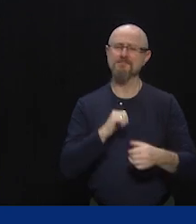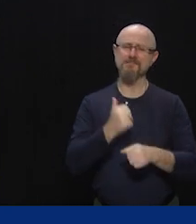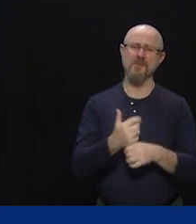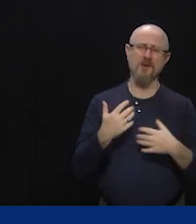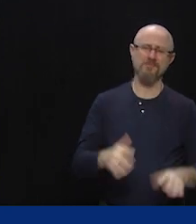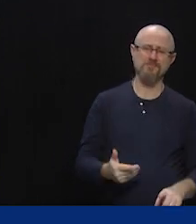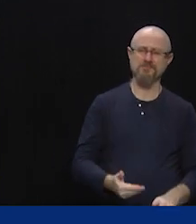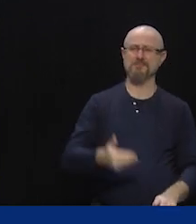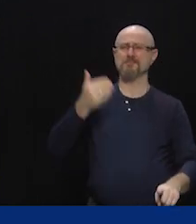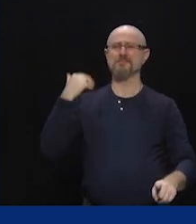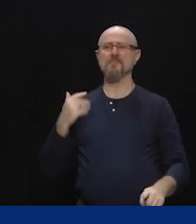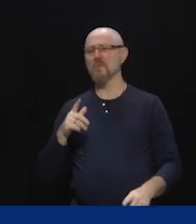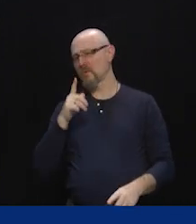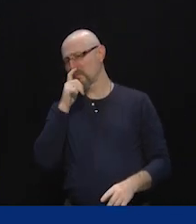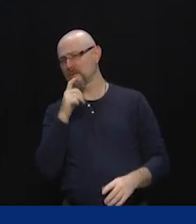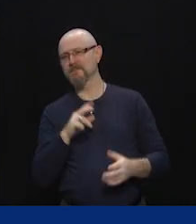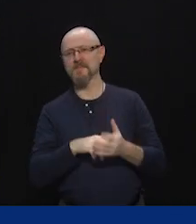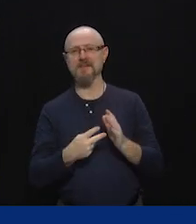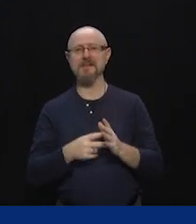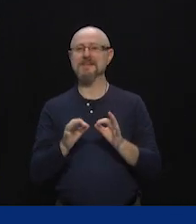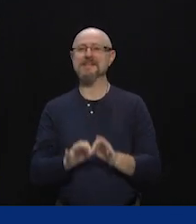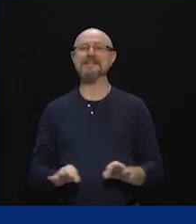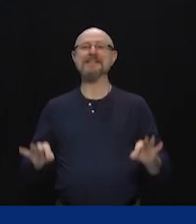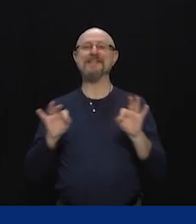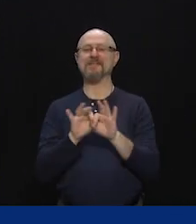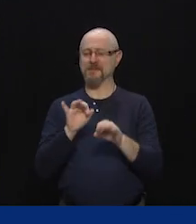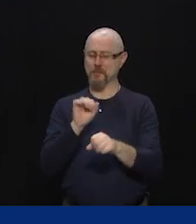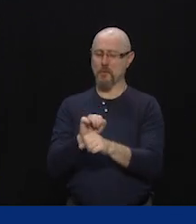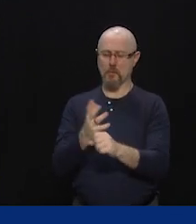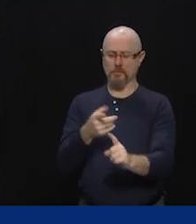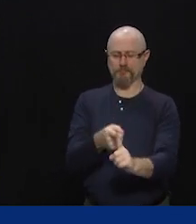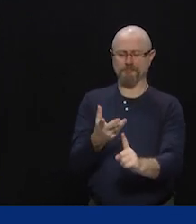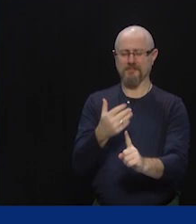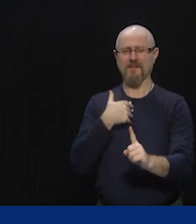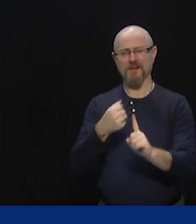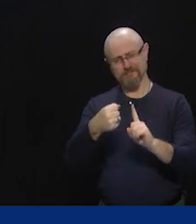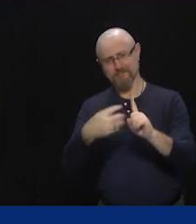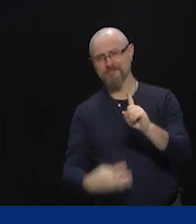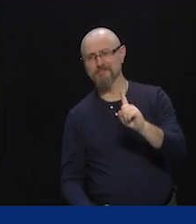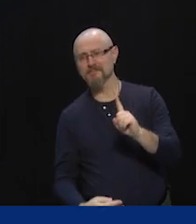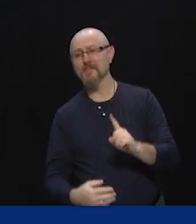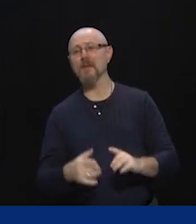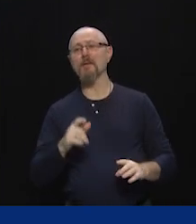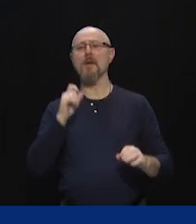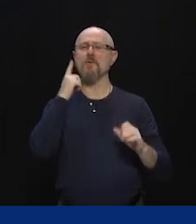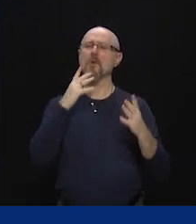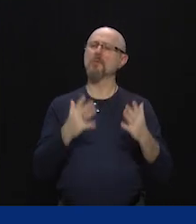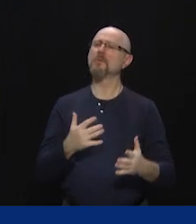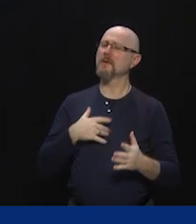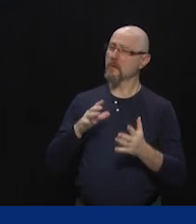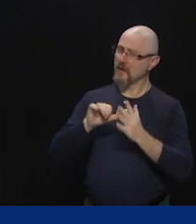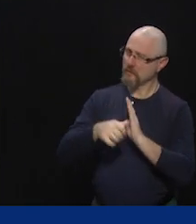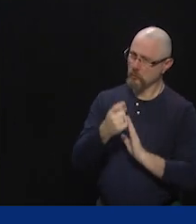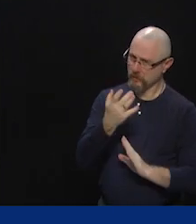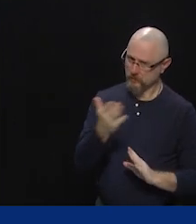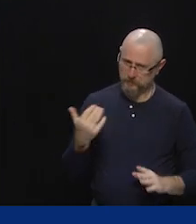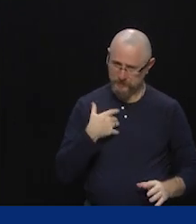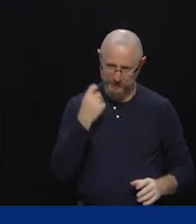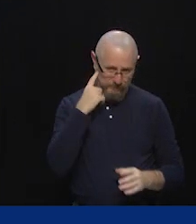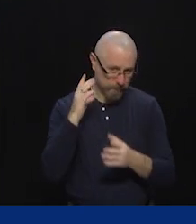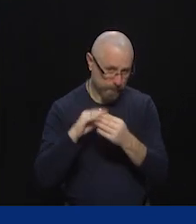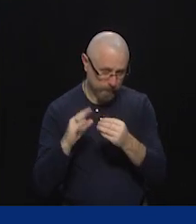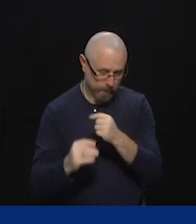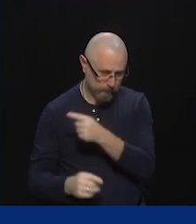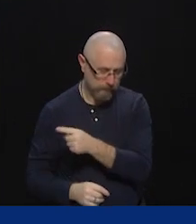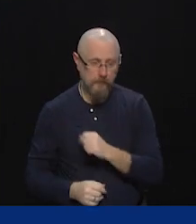on essential workers, and as the governor has indicated. And just to put an exclamation point on what Dr. Bassett previously